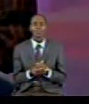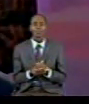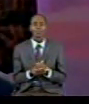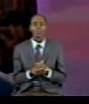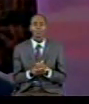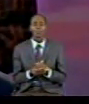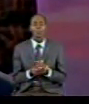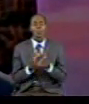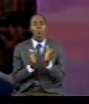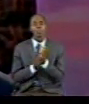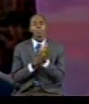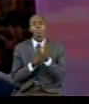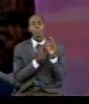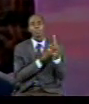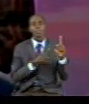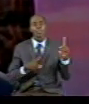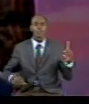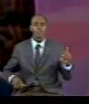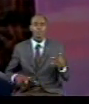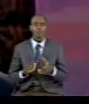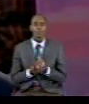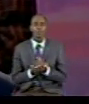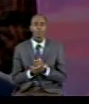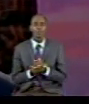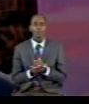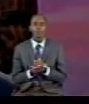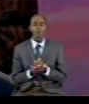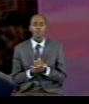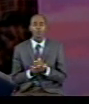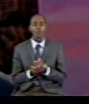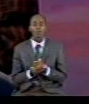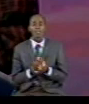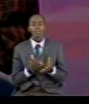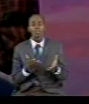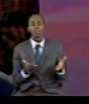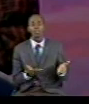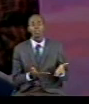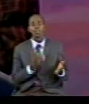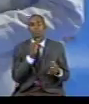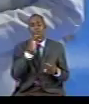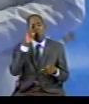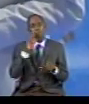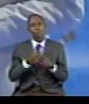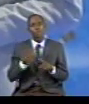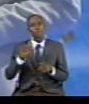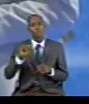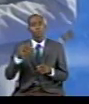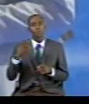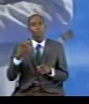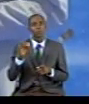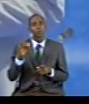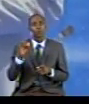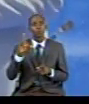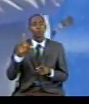Praise the Lord. Brethren, we have before us Brother Theophilus, God lifted, a Sweni. He has